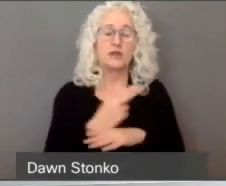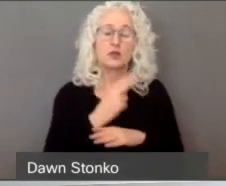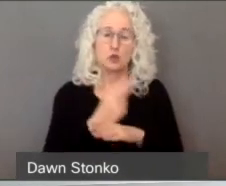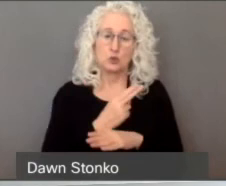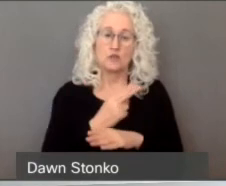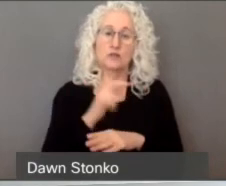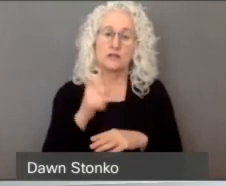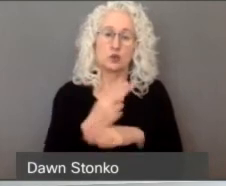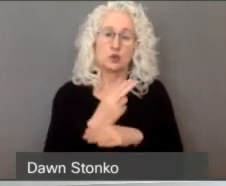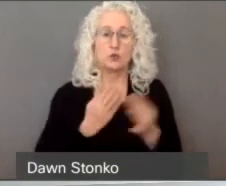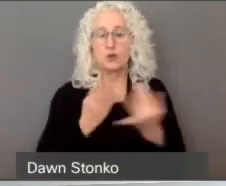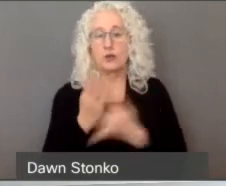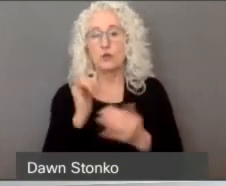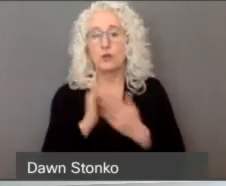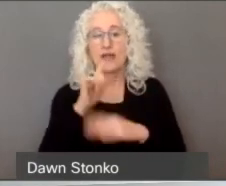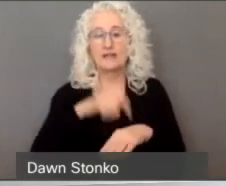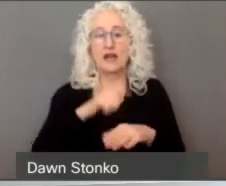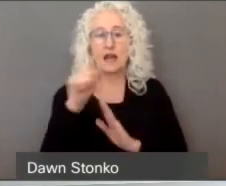Thank you.